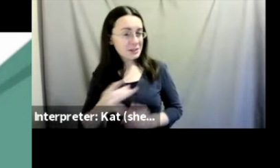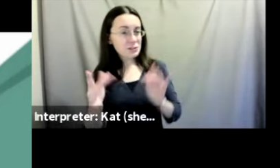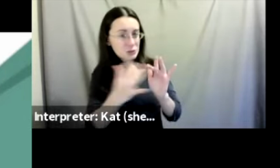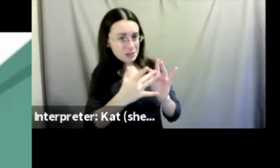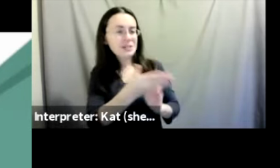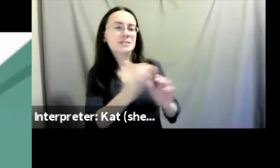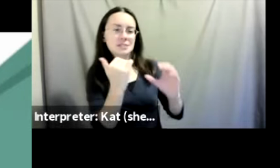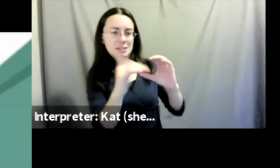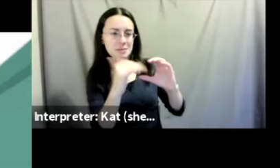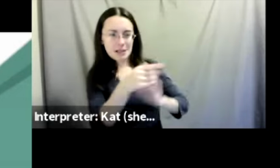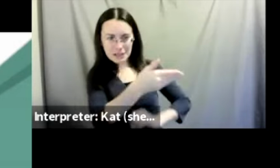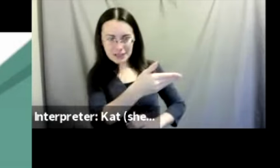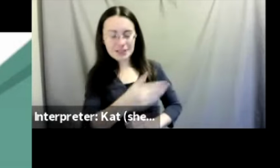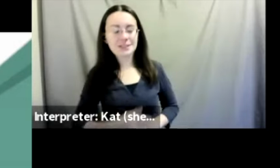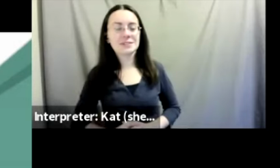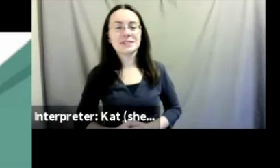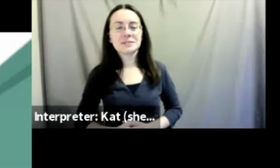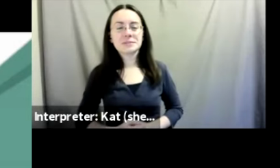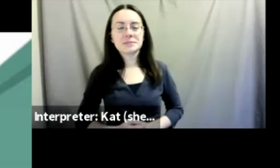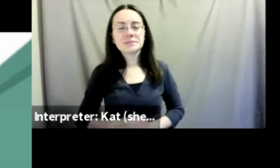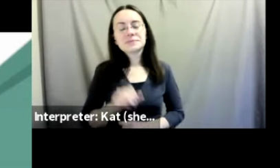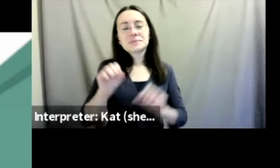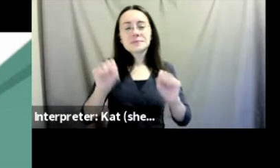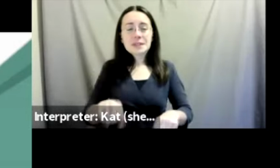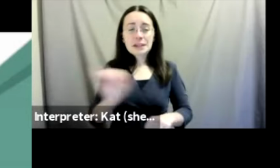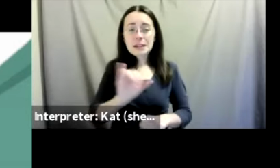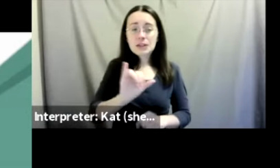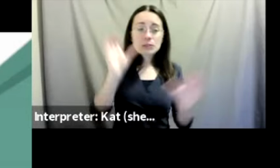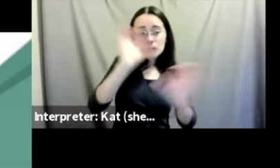here. You can also follow us on Instagram at